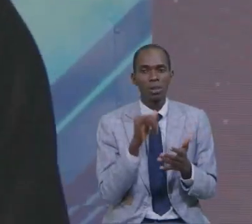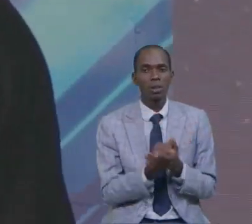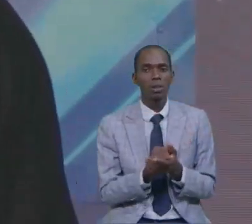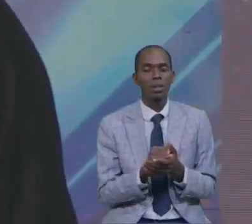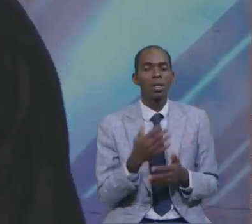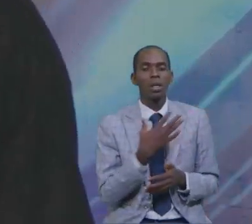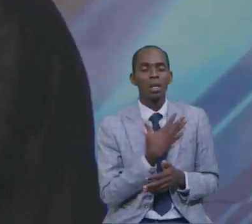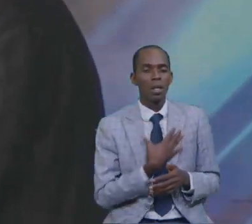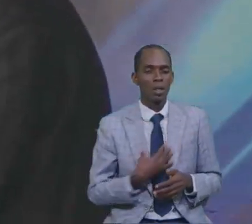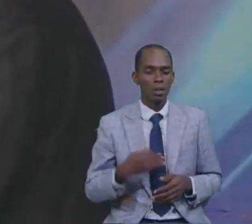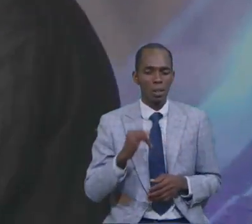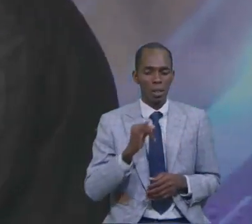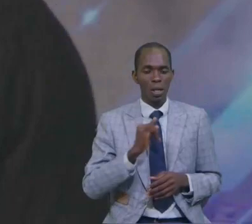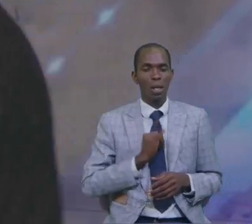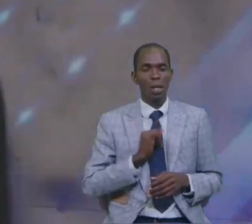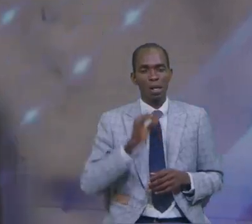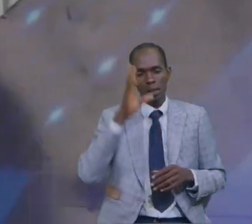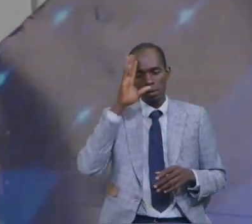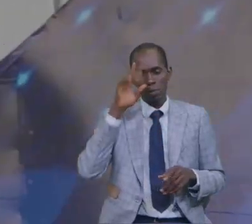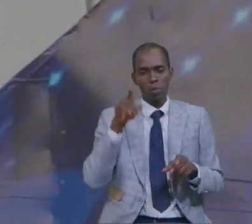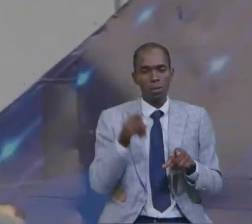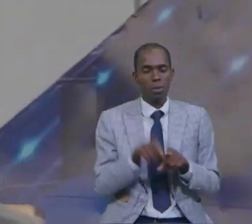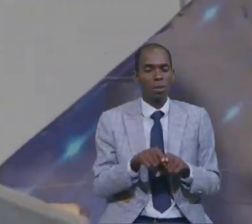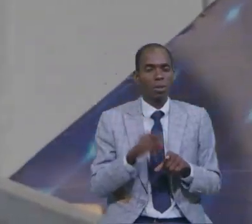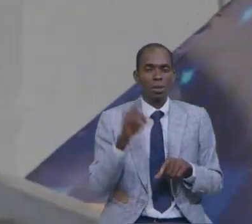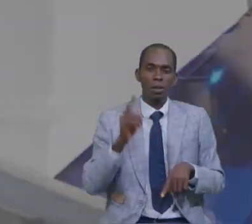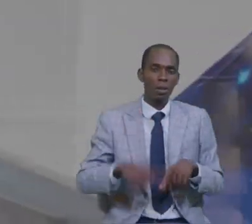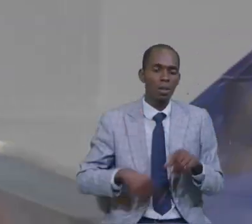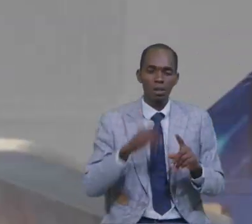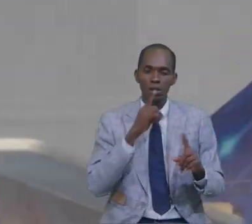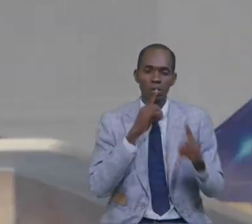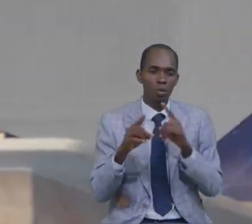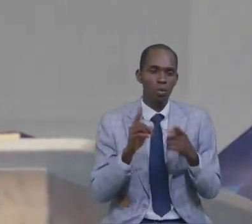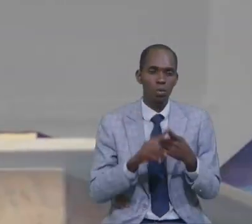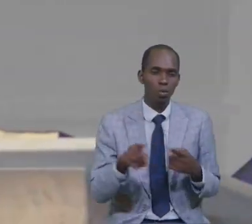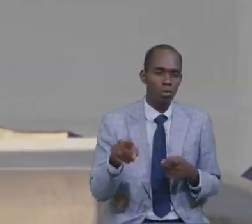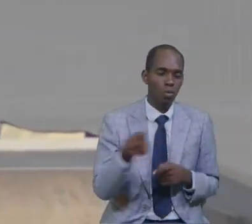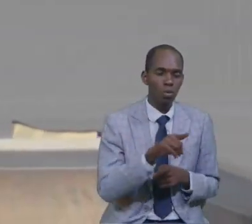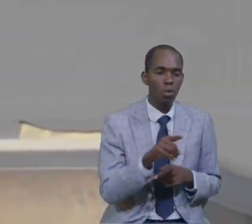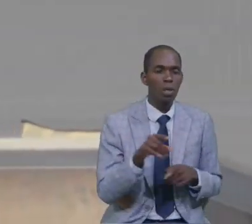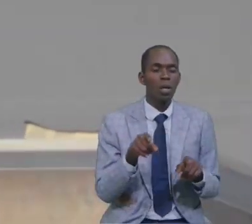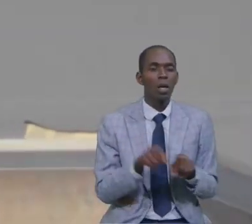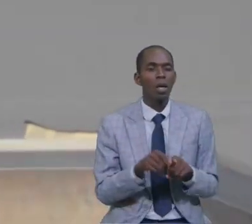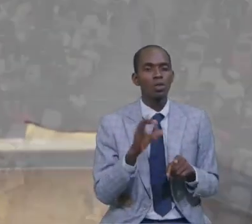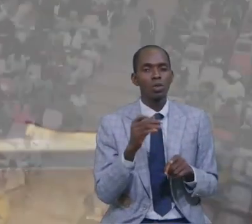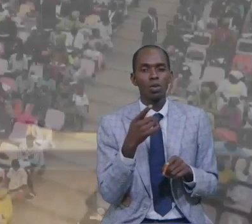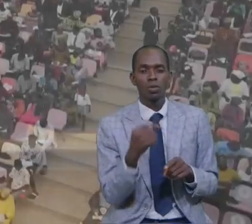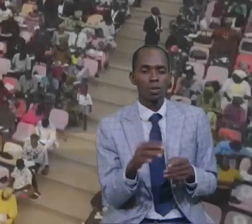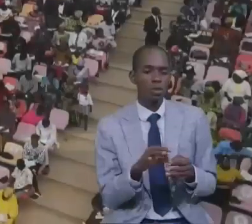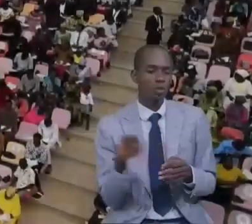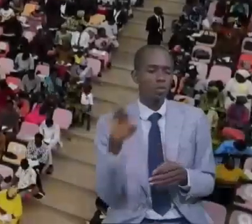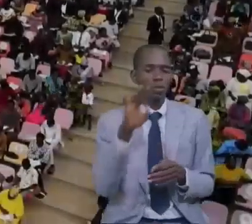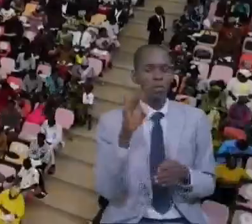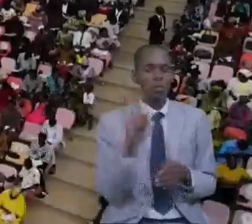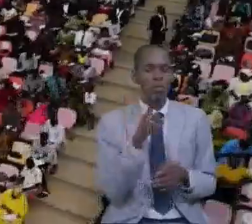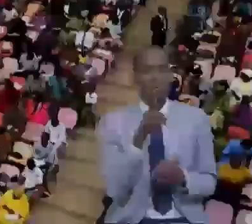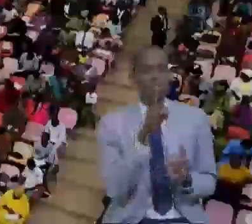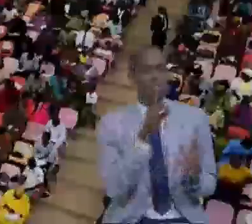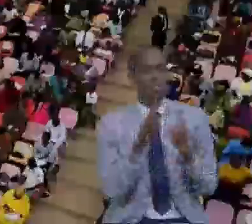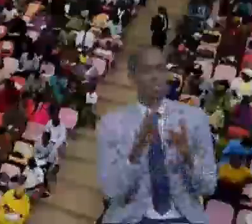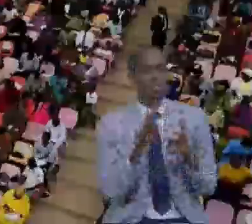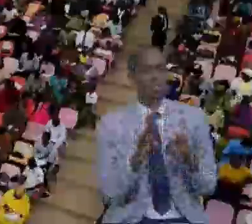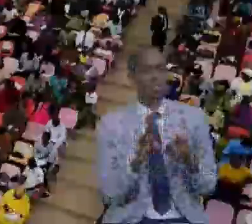you speak in tongues. I know you try to manifest some baby, childish gifts of